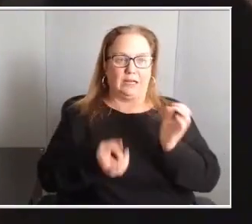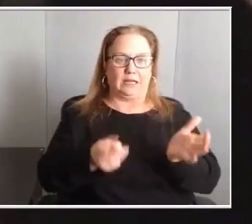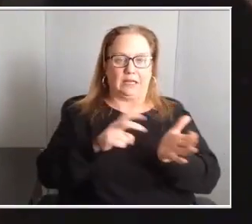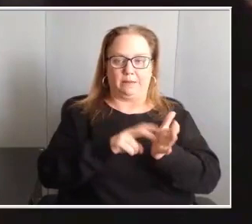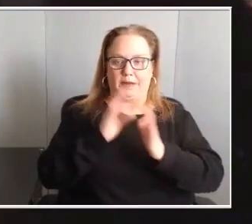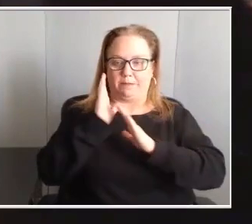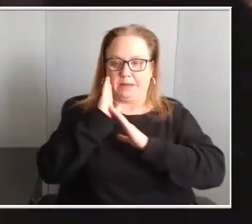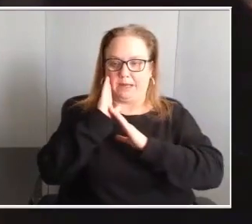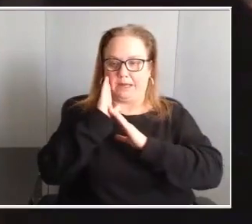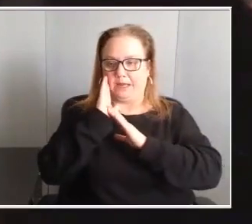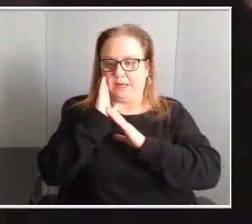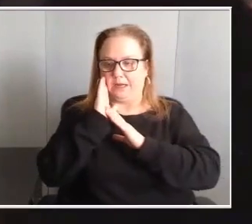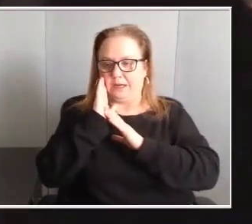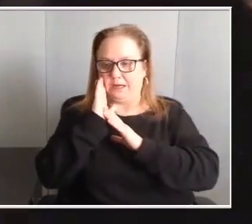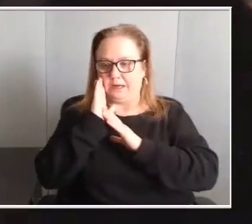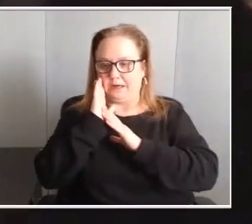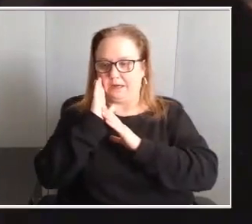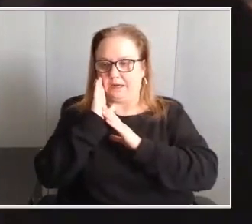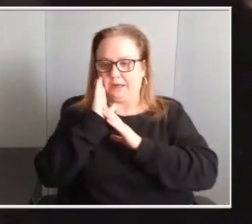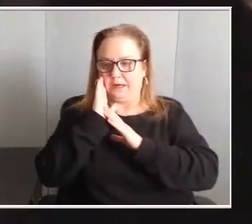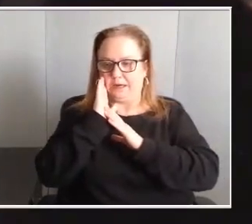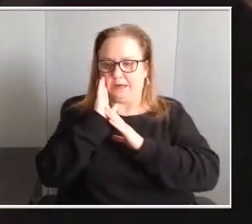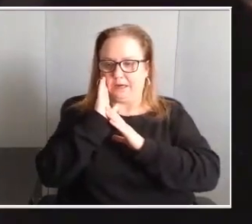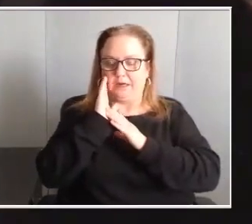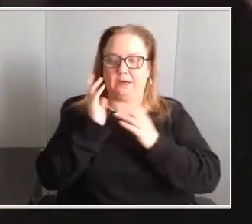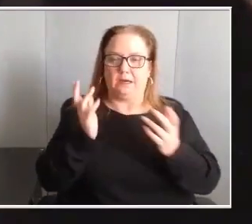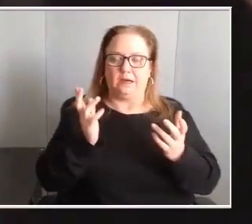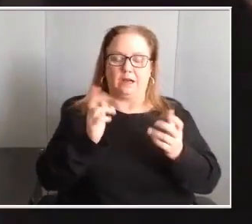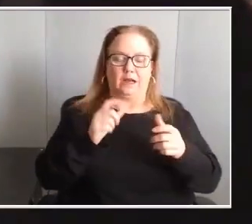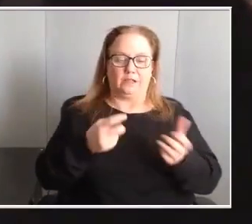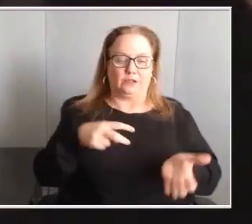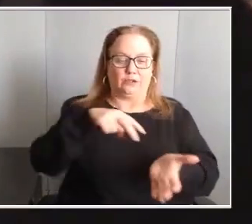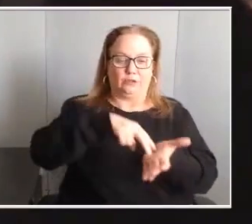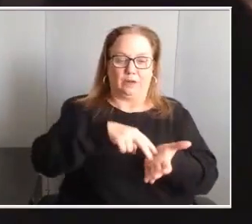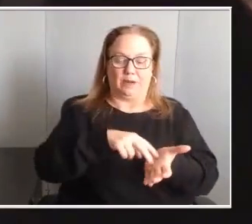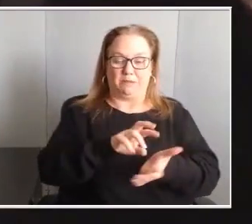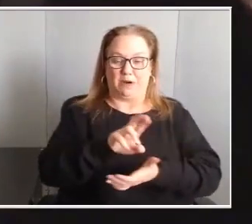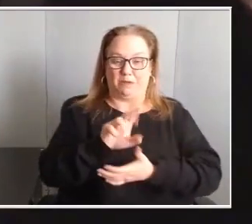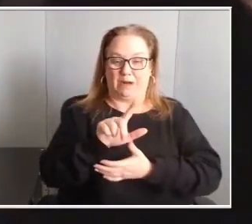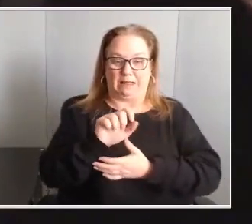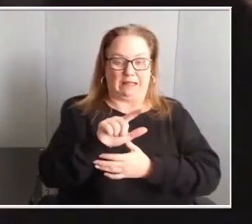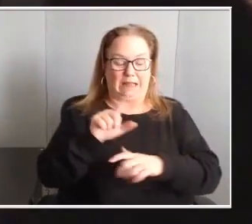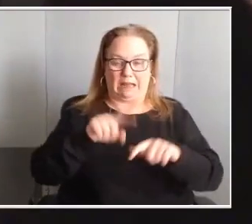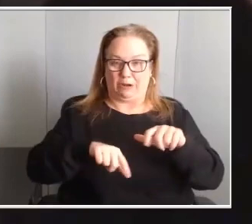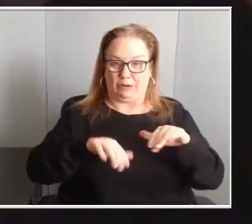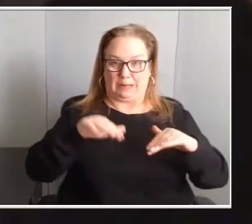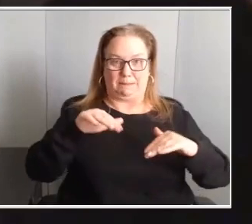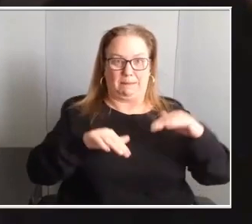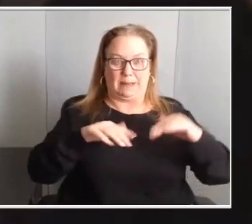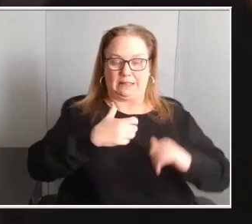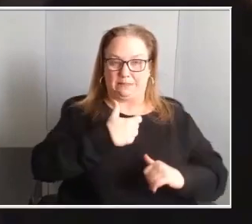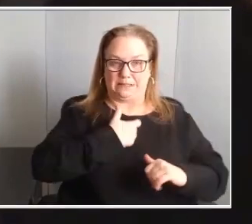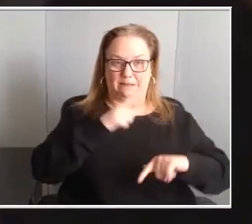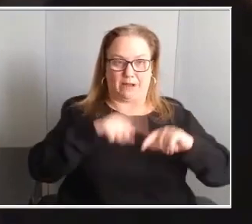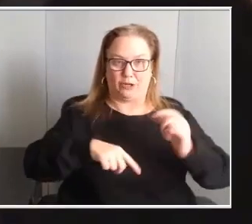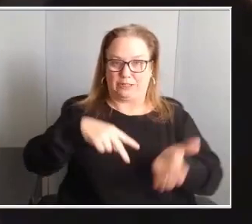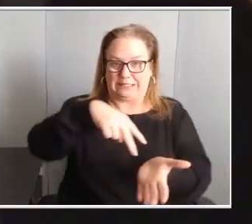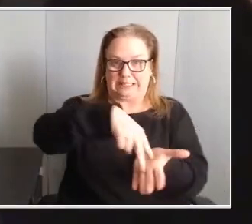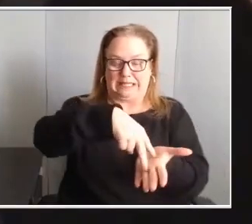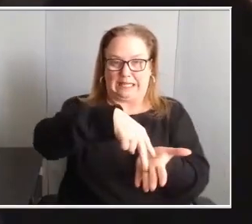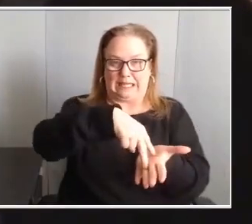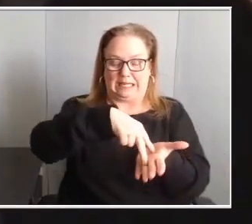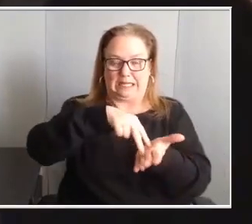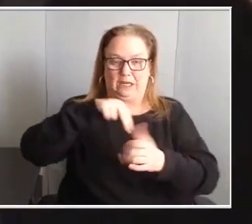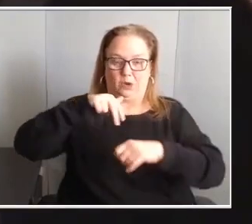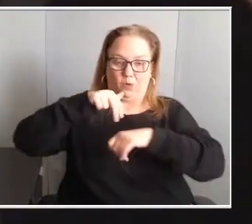bed, and I stood on my right leg, and I just couldn't get balanced to stand up to